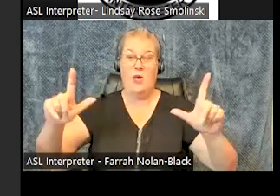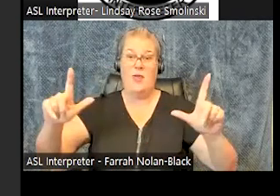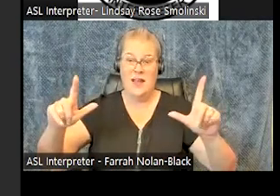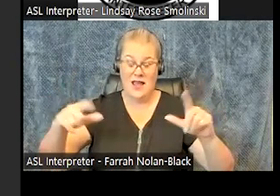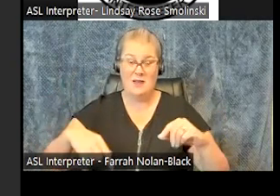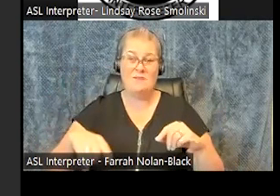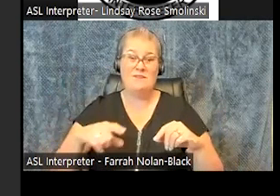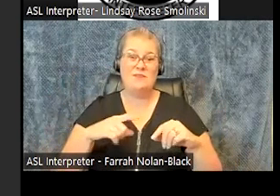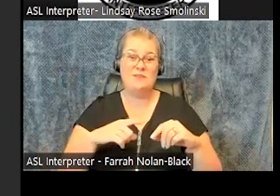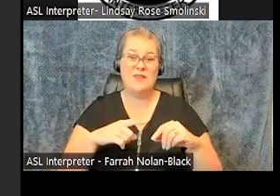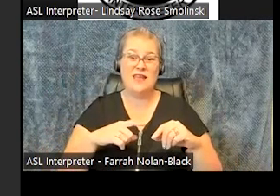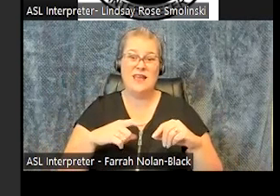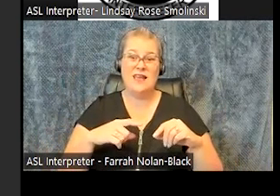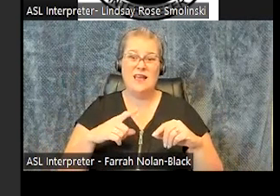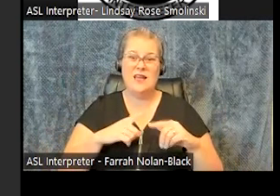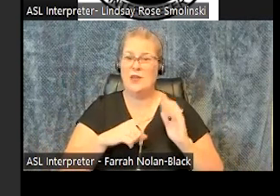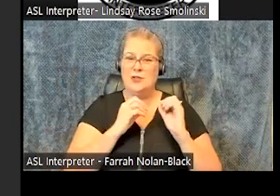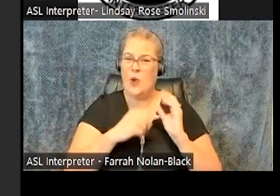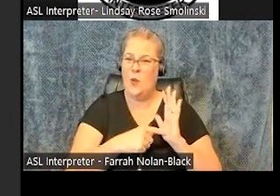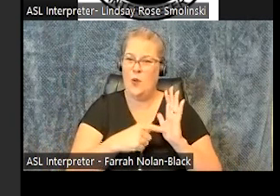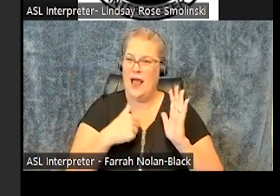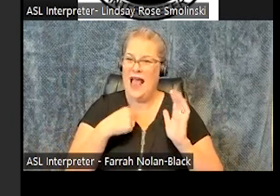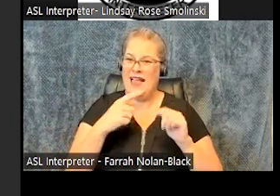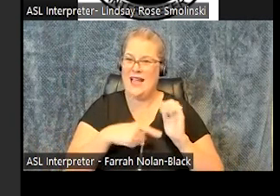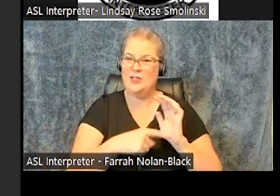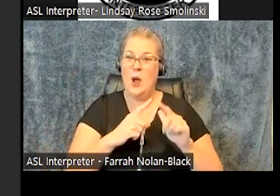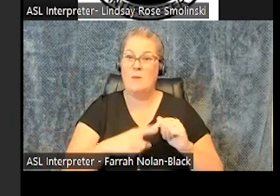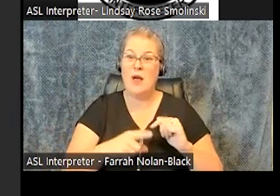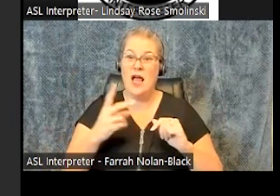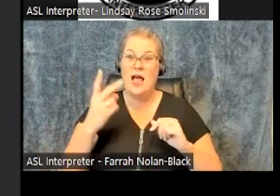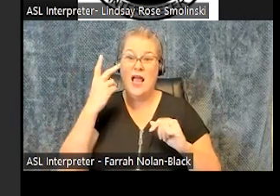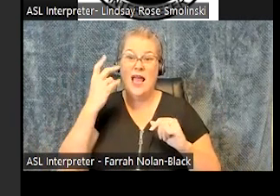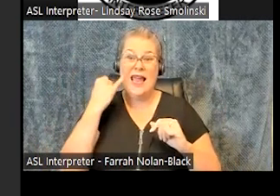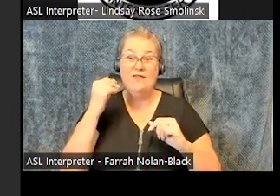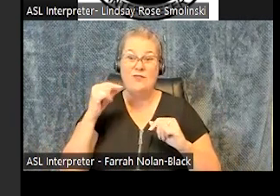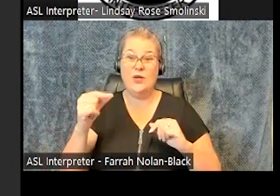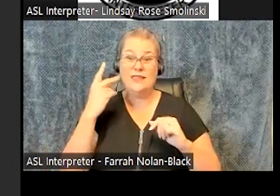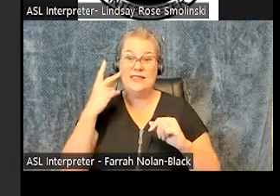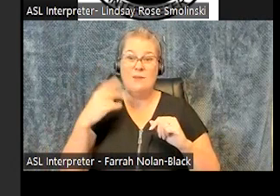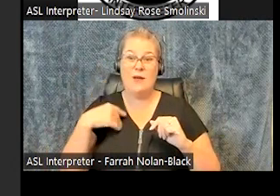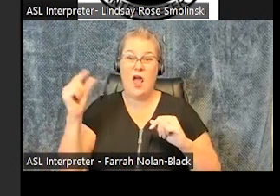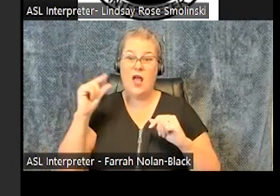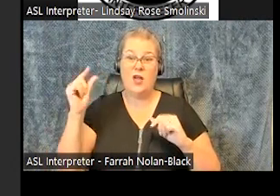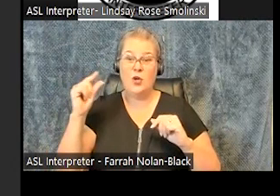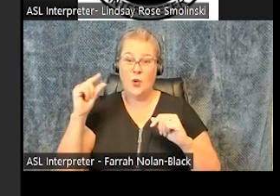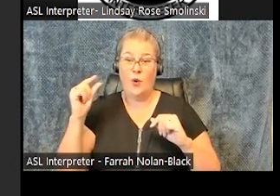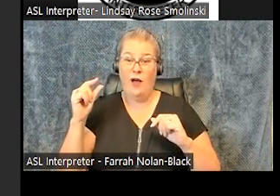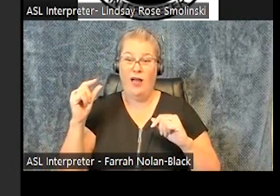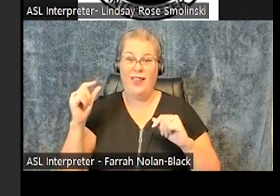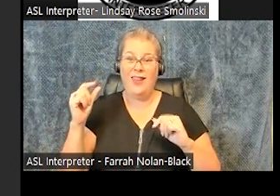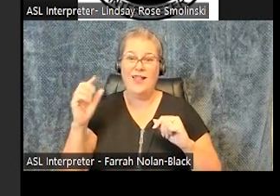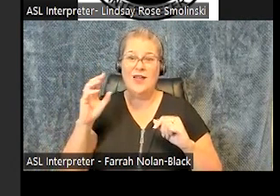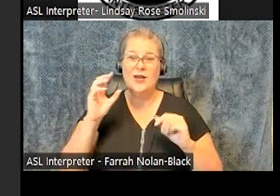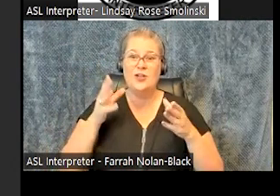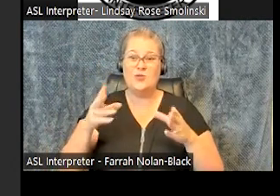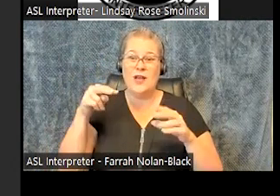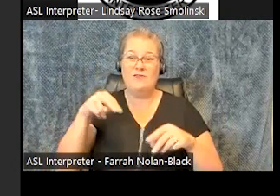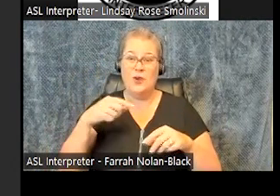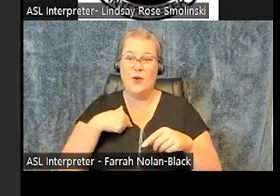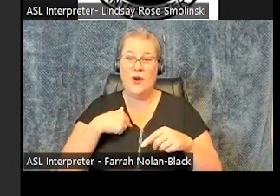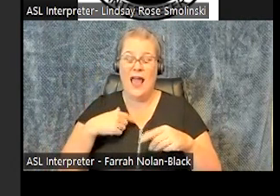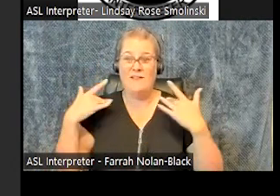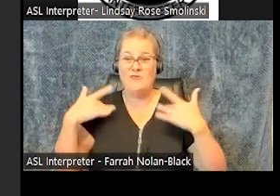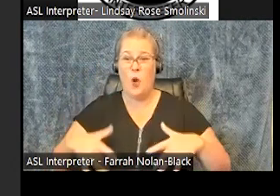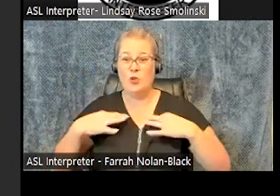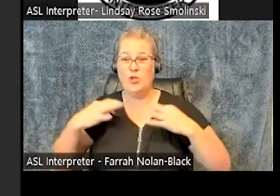it. Literally you can see me on Google Street View, shirtless by the way, and short hair, just working.